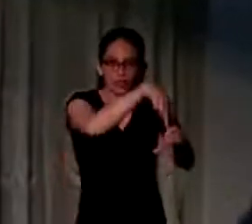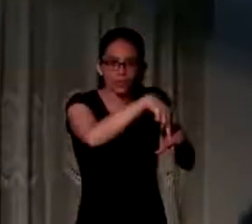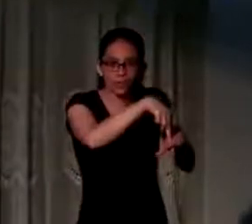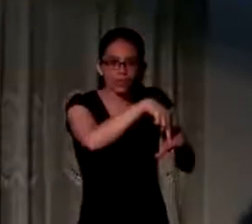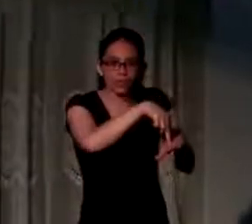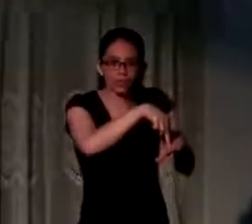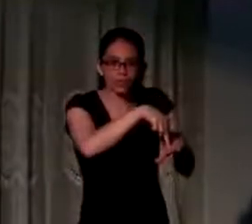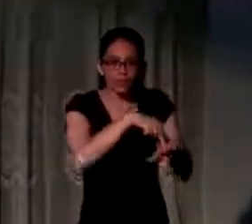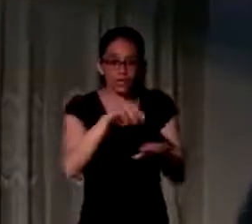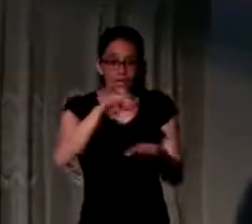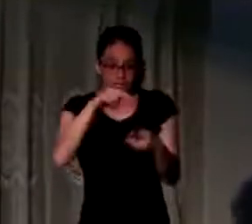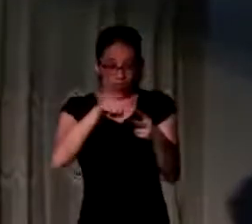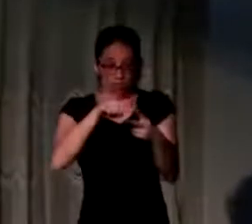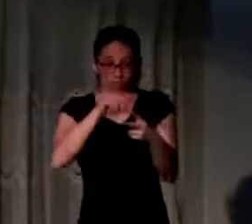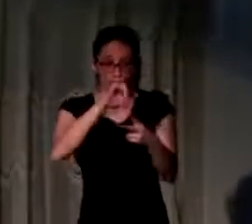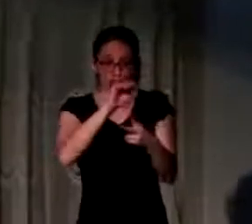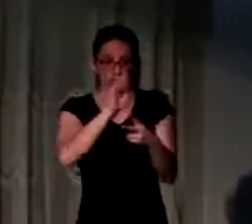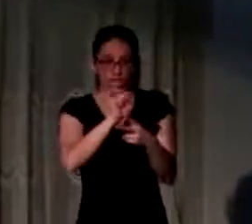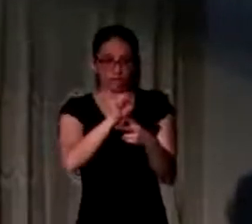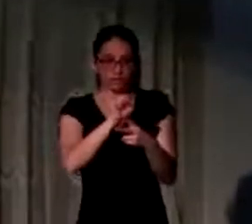James, because there is a resurrection.